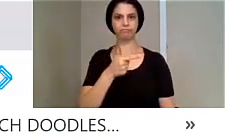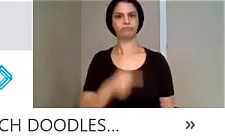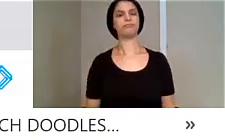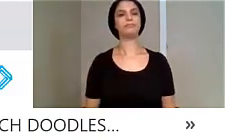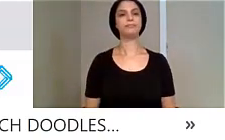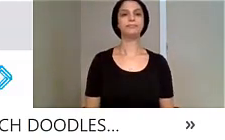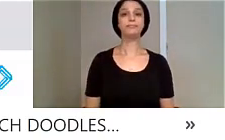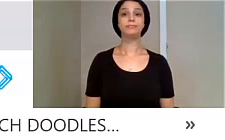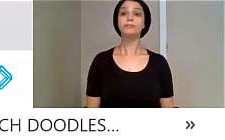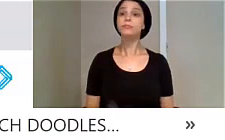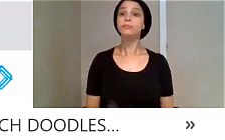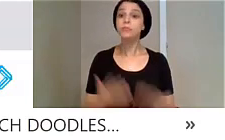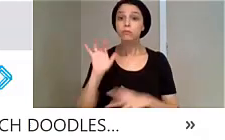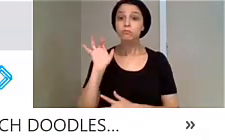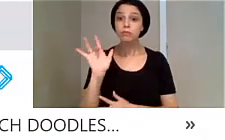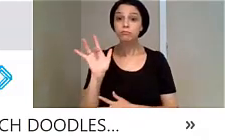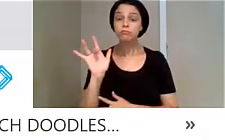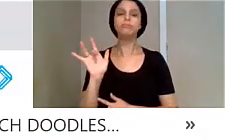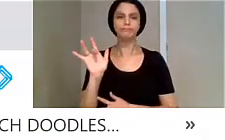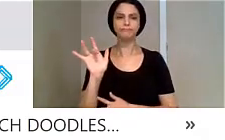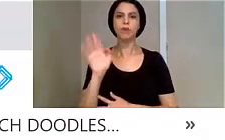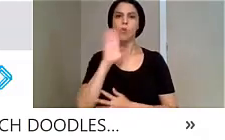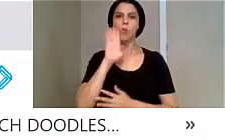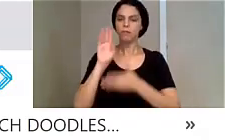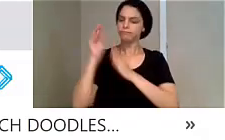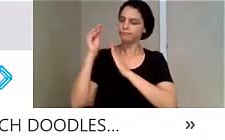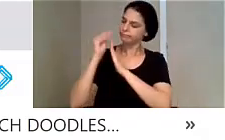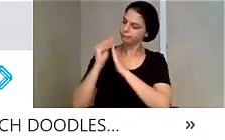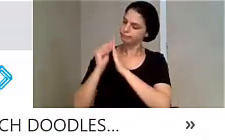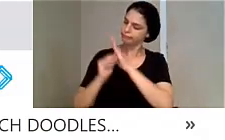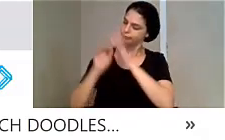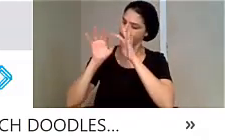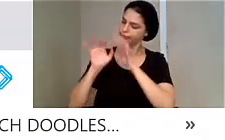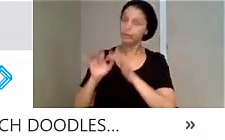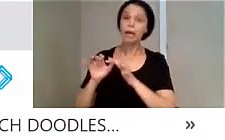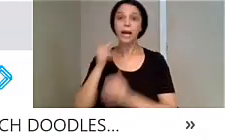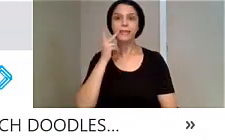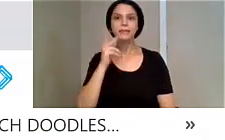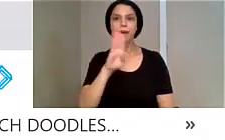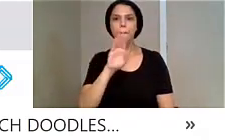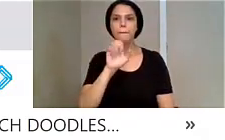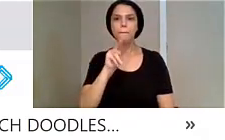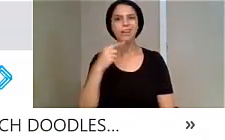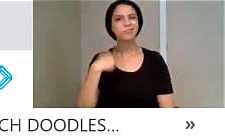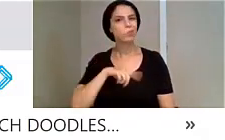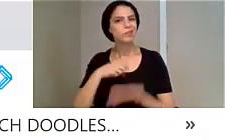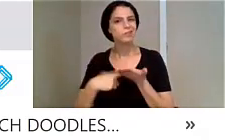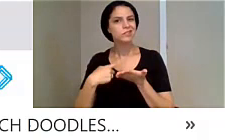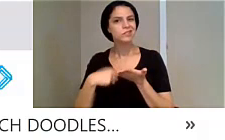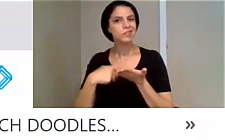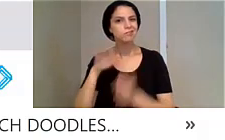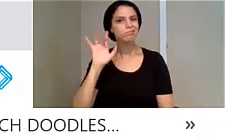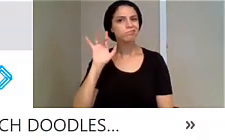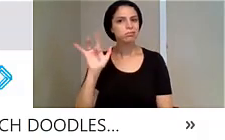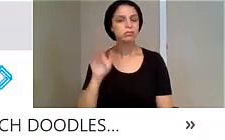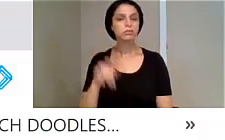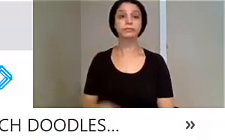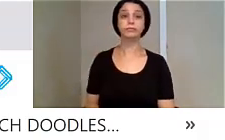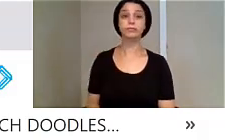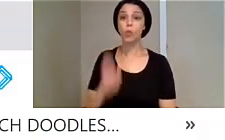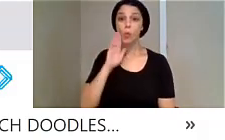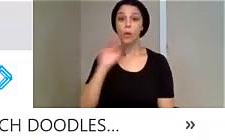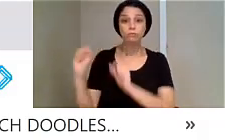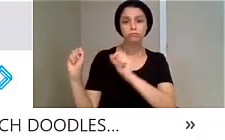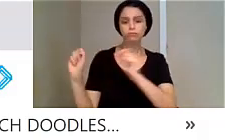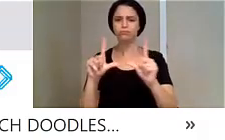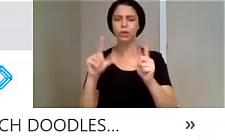And once I've clicked on that assignment to begin completing, here is that button that I talked about. When I click on this button, it's going to open up a